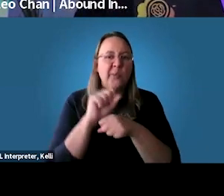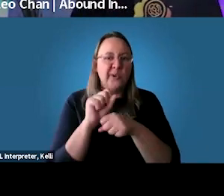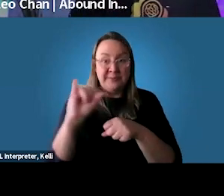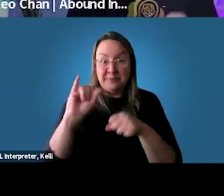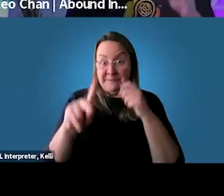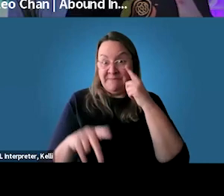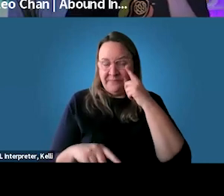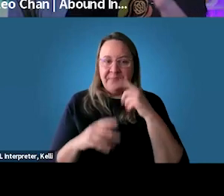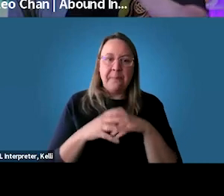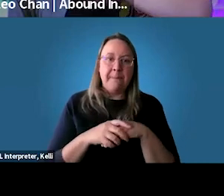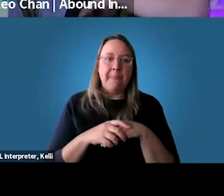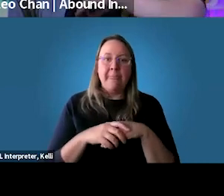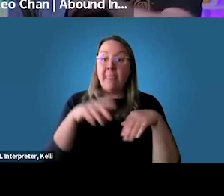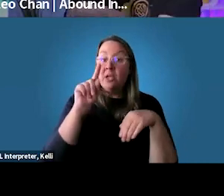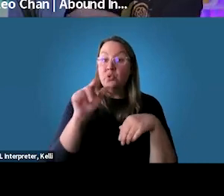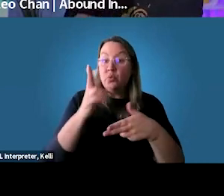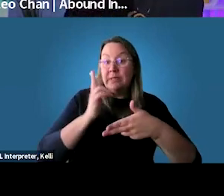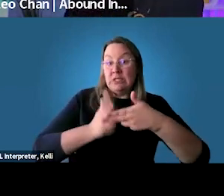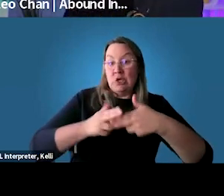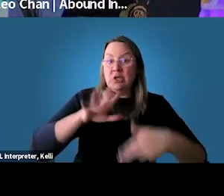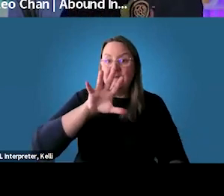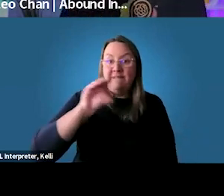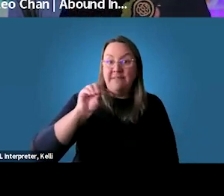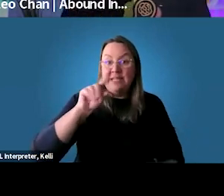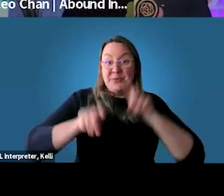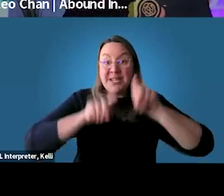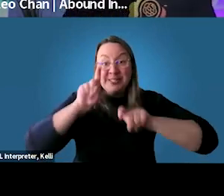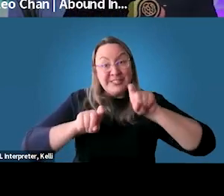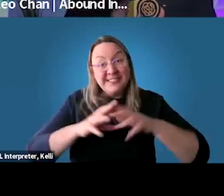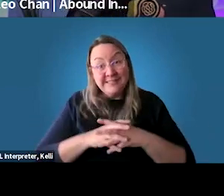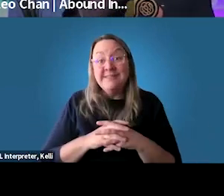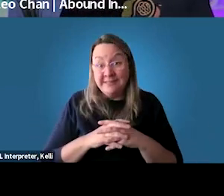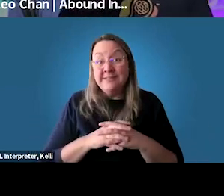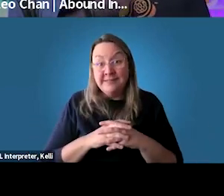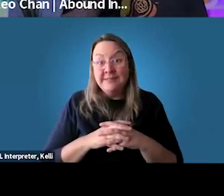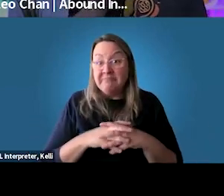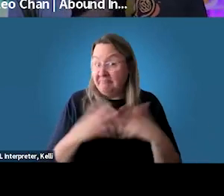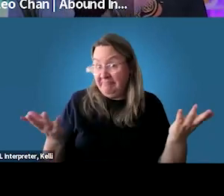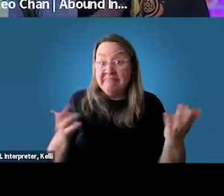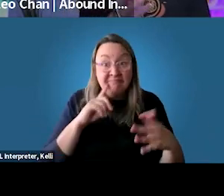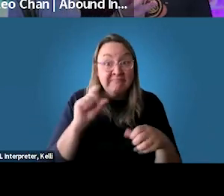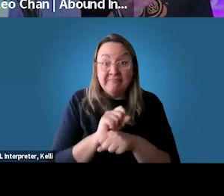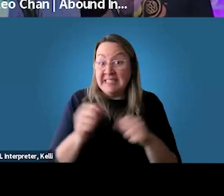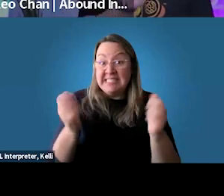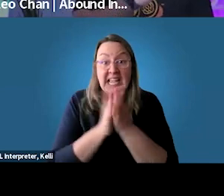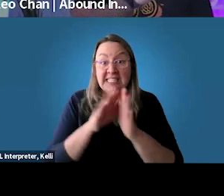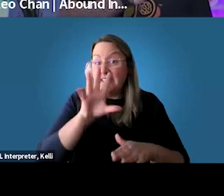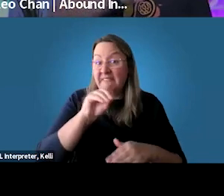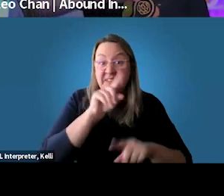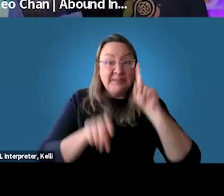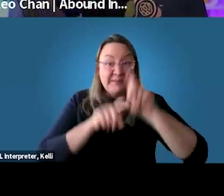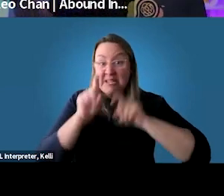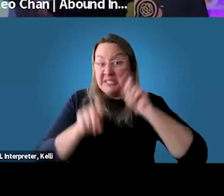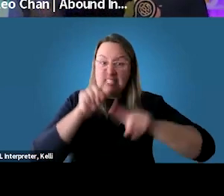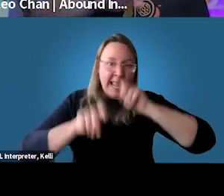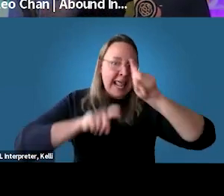right, so it is the tool called 50 questions, and it's actually what it sounds like, asking 50 questions about